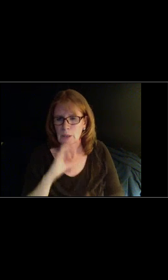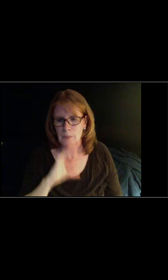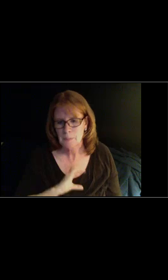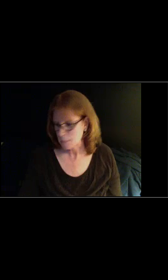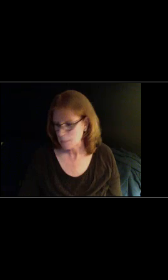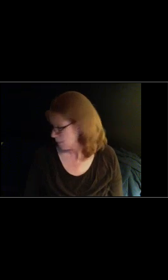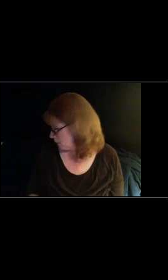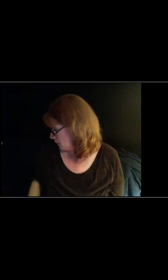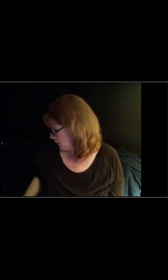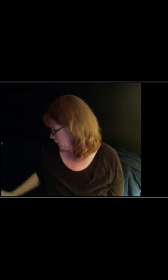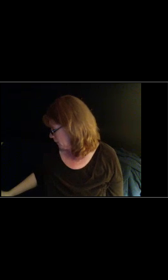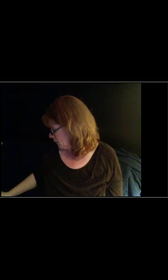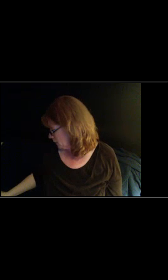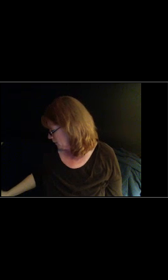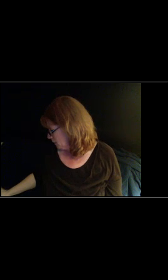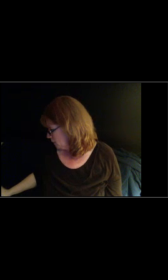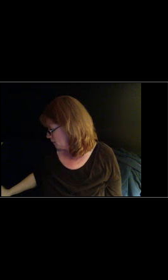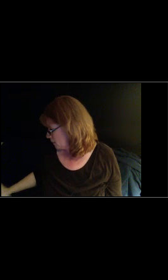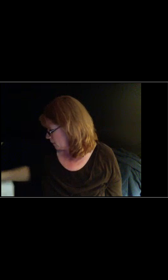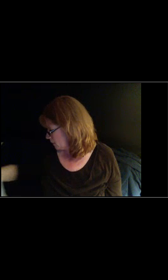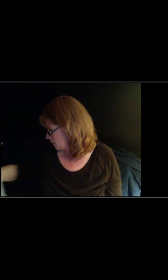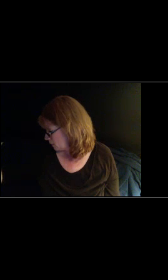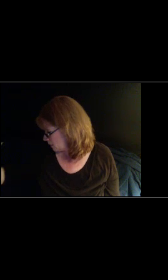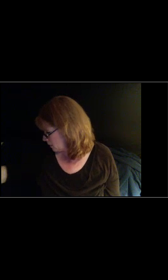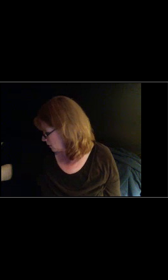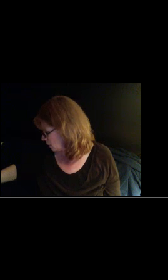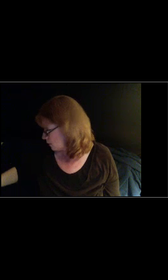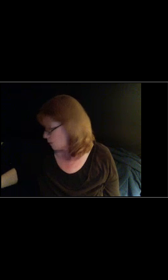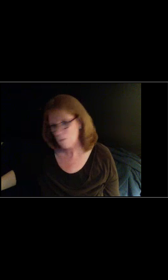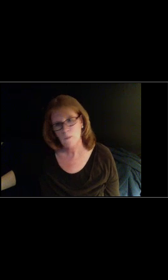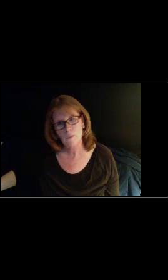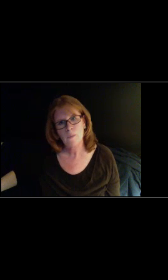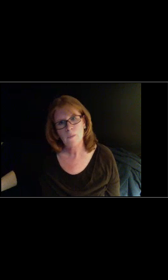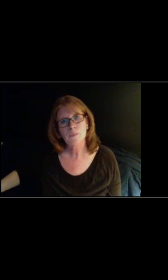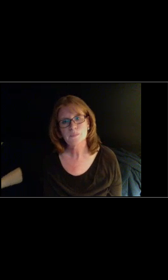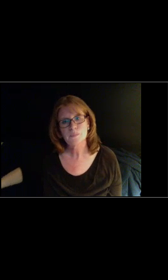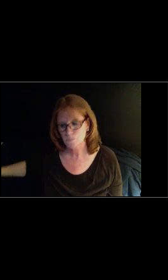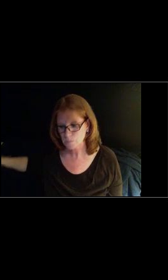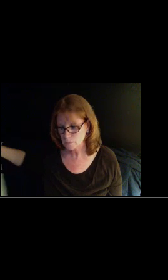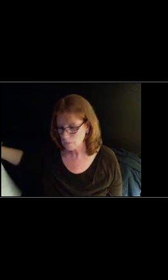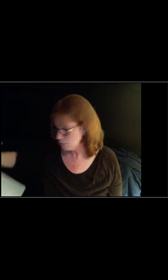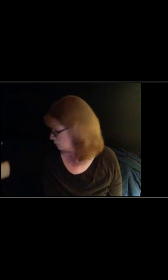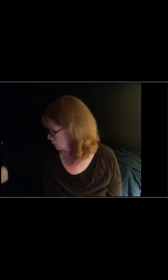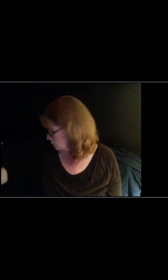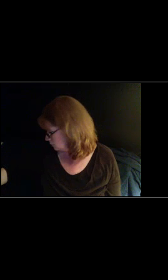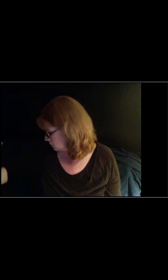our thoughts, and our behaviors, as you see on this slide. Next slide, Carrie.